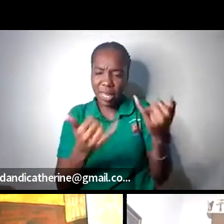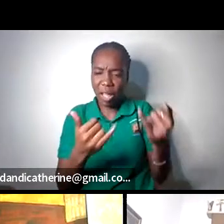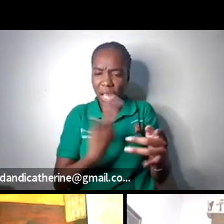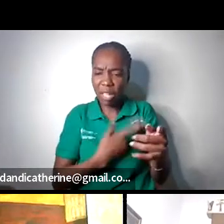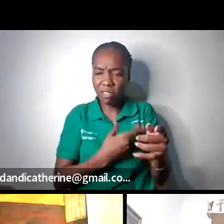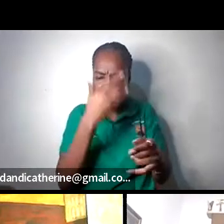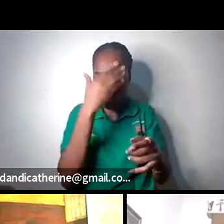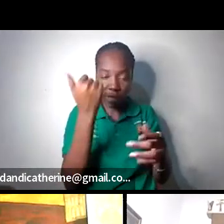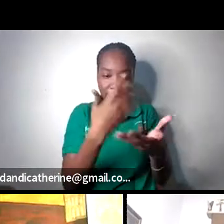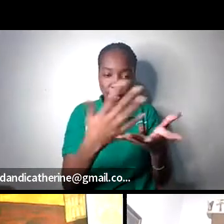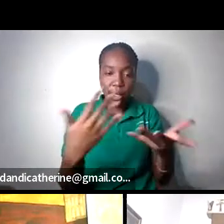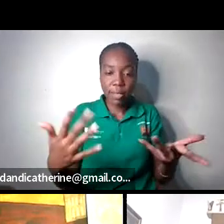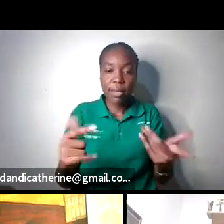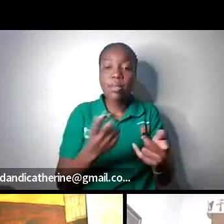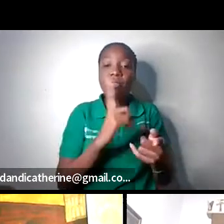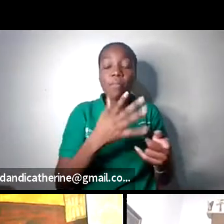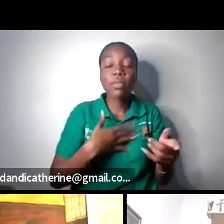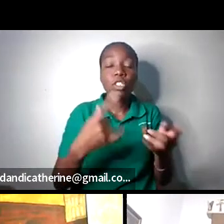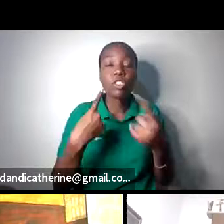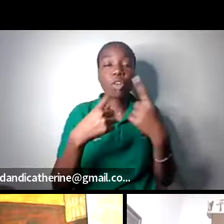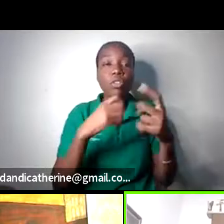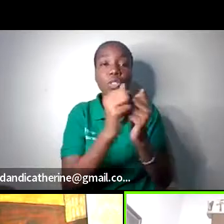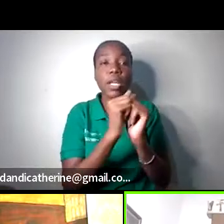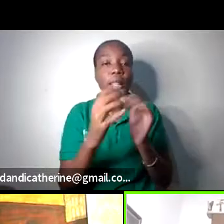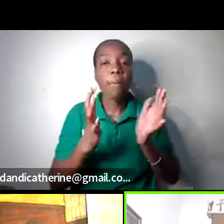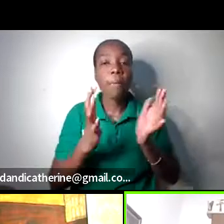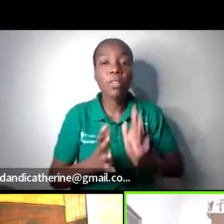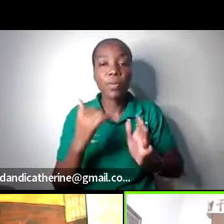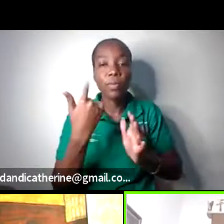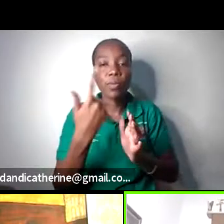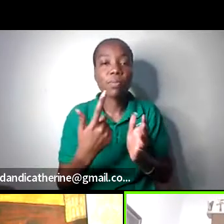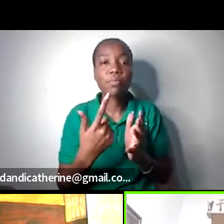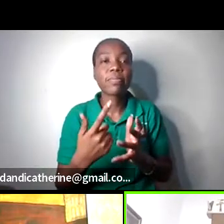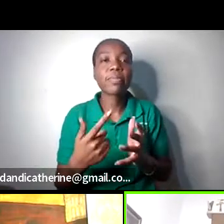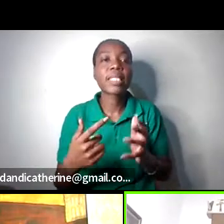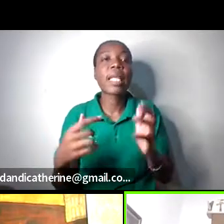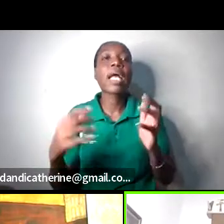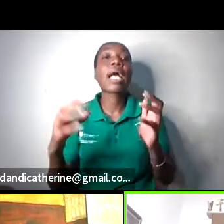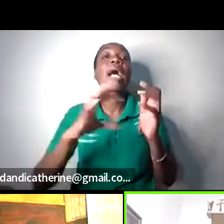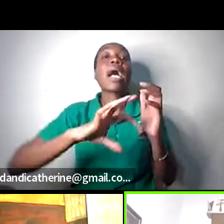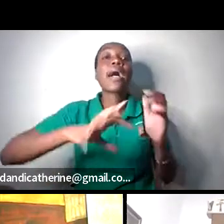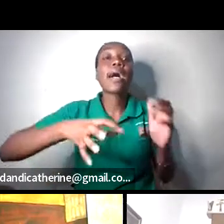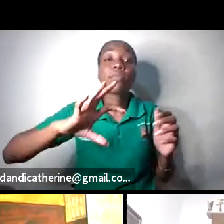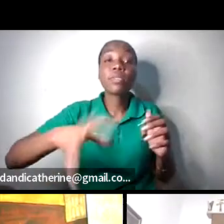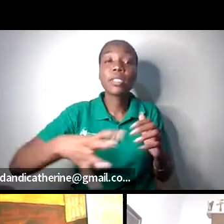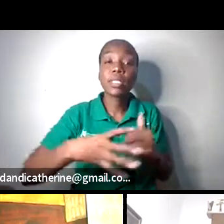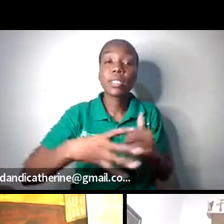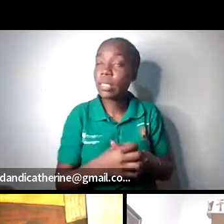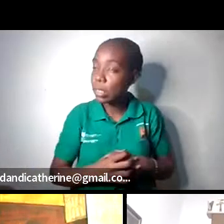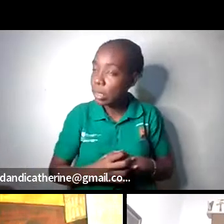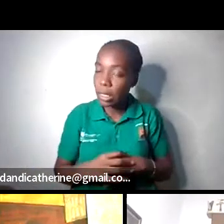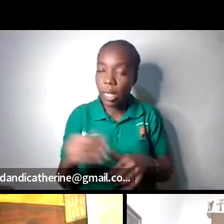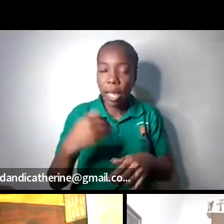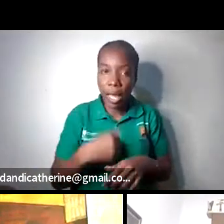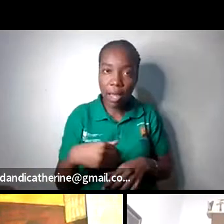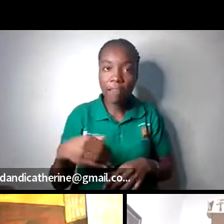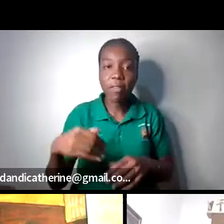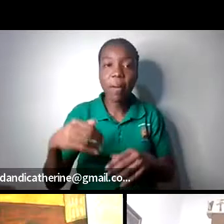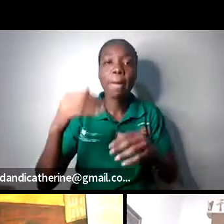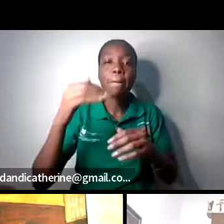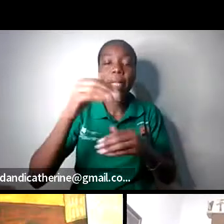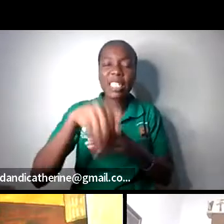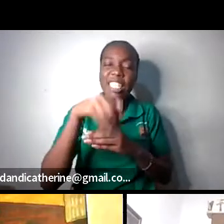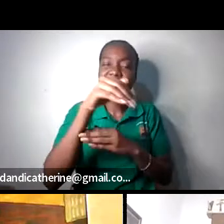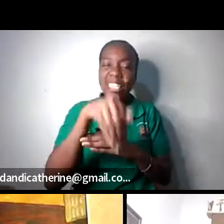was talking to somebody whose county is backed by mining as an economic hub. However,